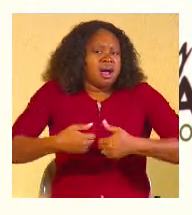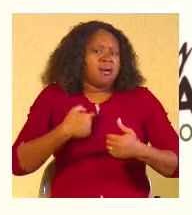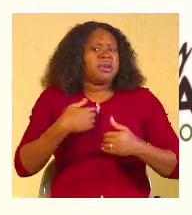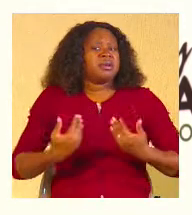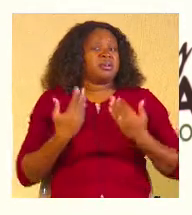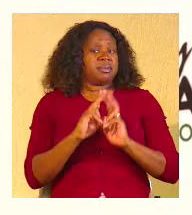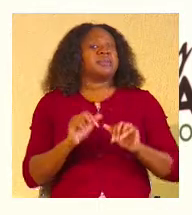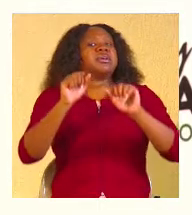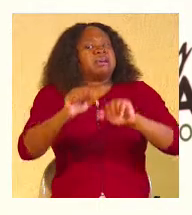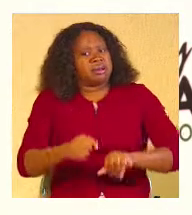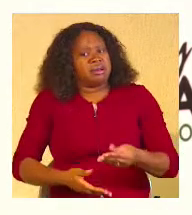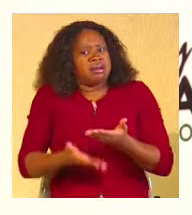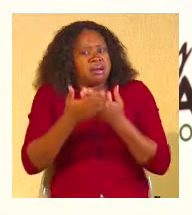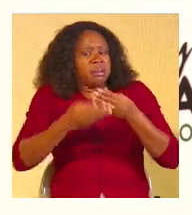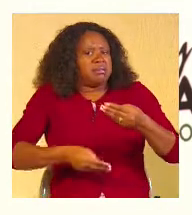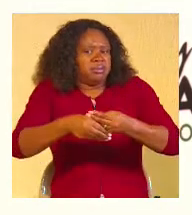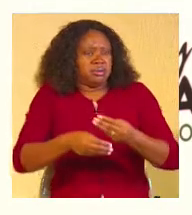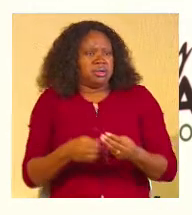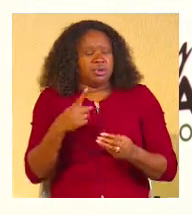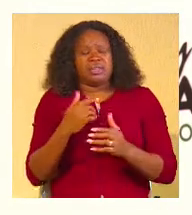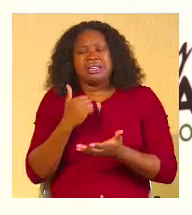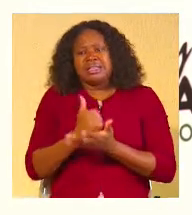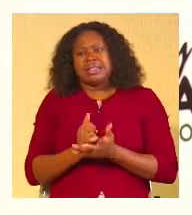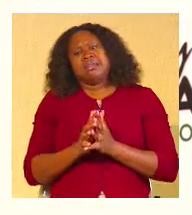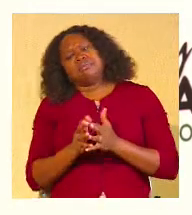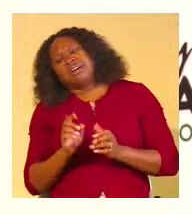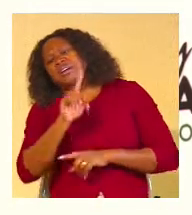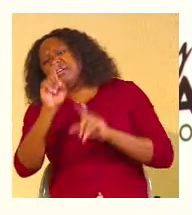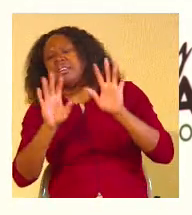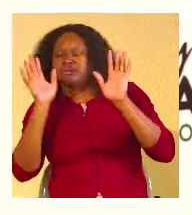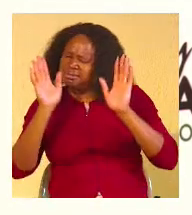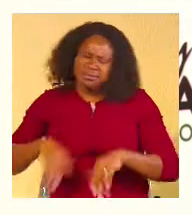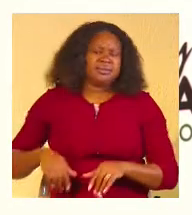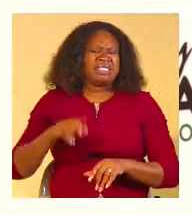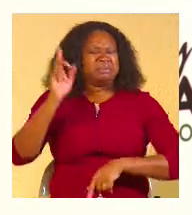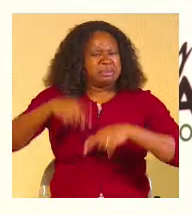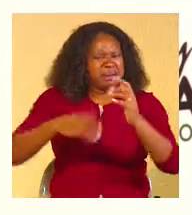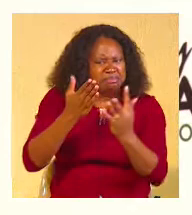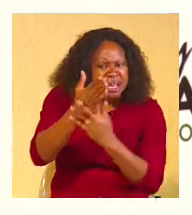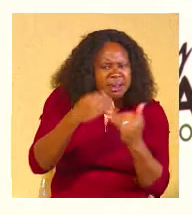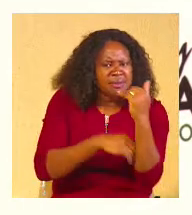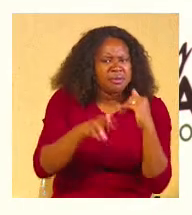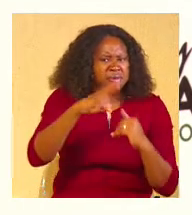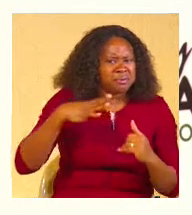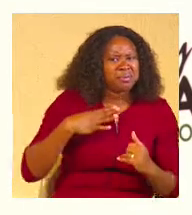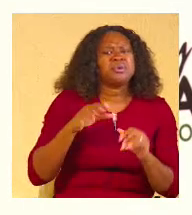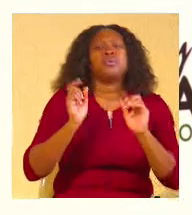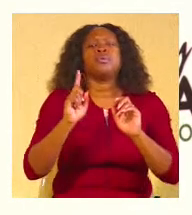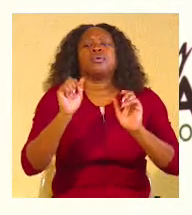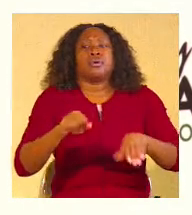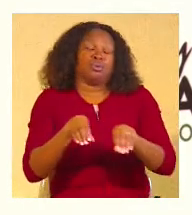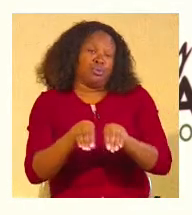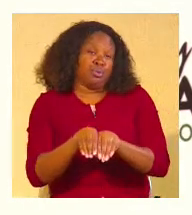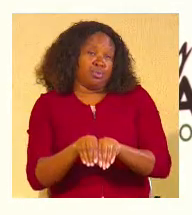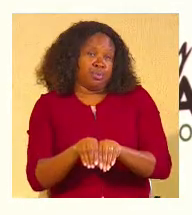person, contribute, instead of just, sitting and asking questions. But I think young people should always be encouraged that when you're asking